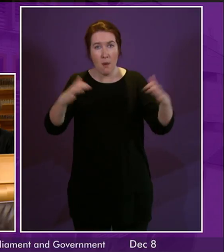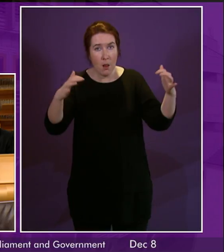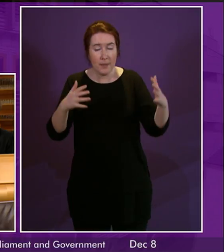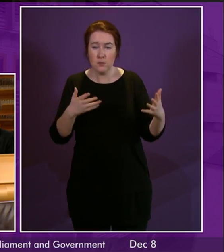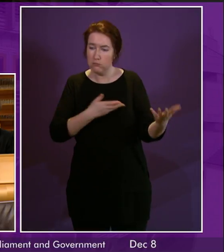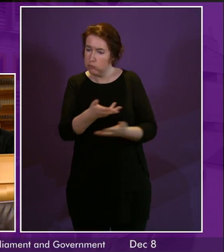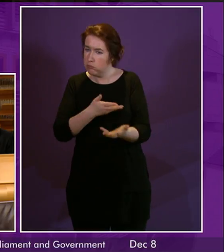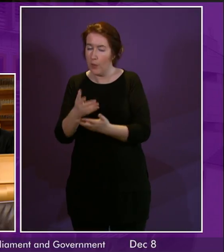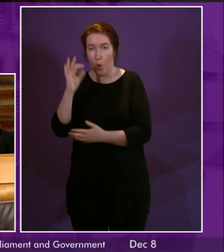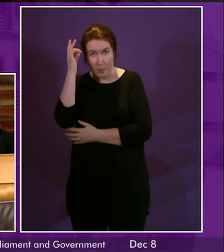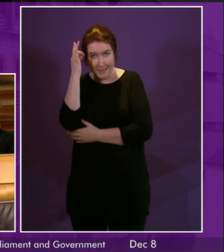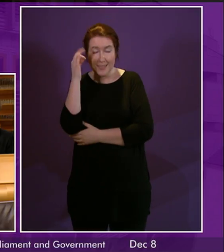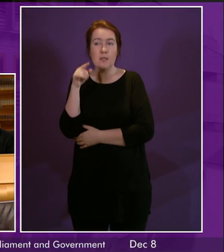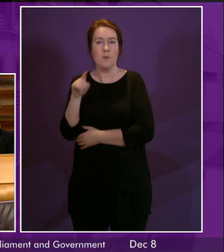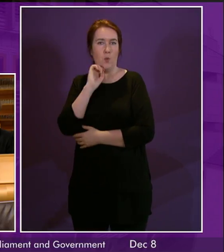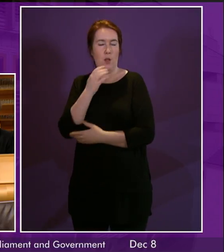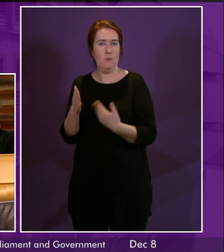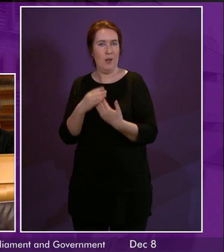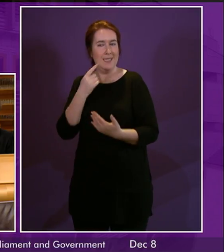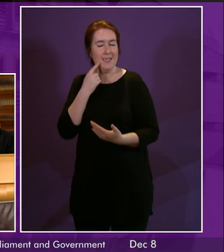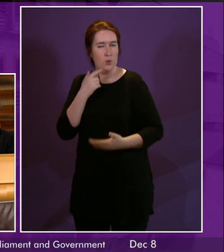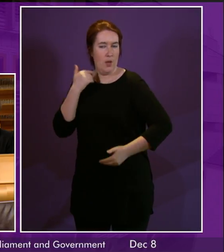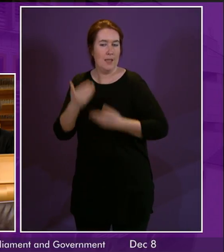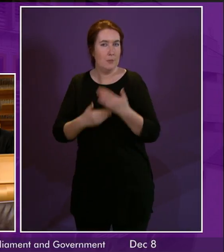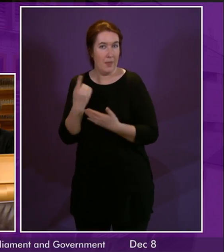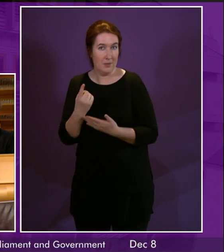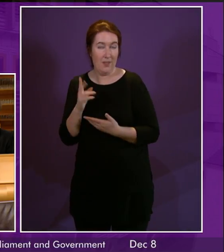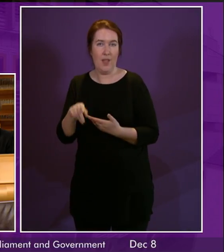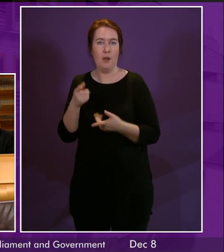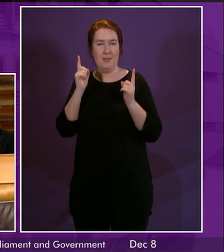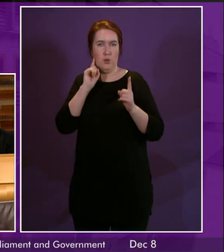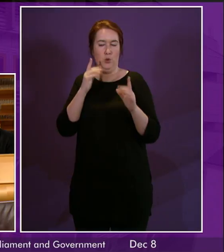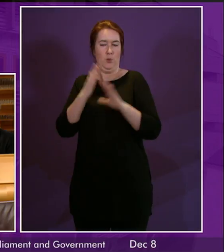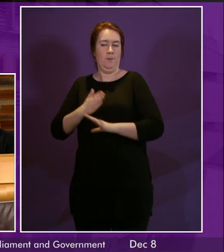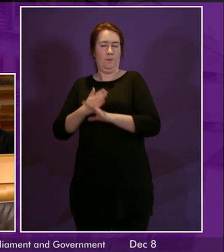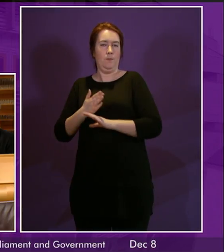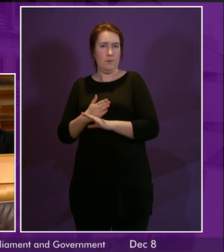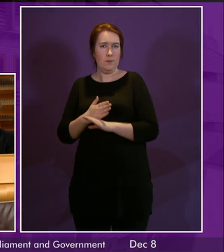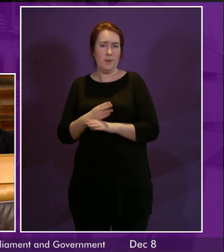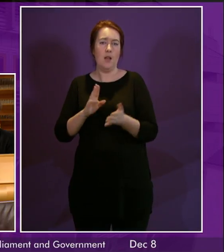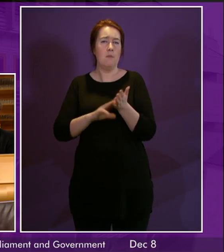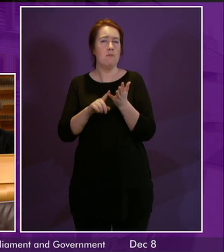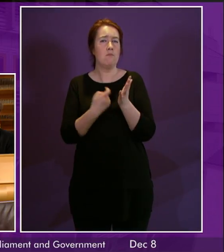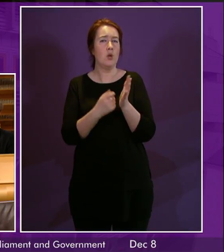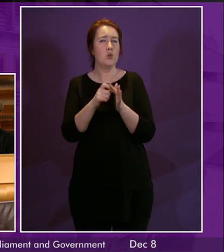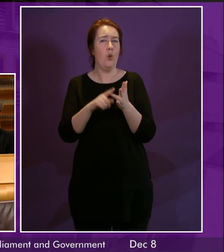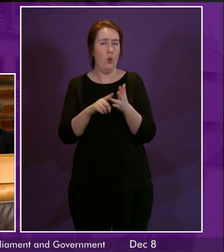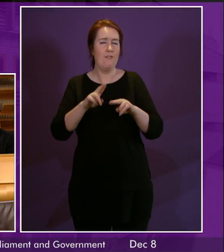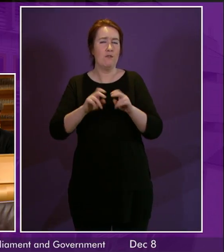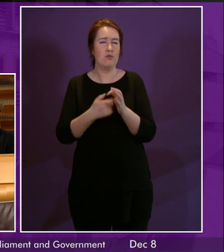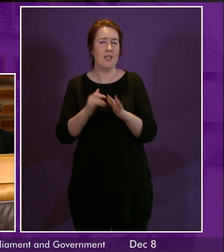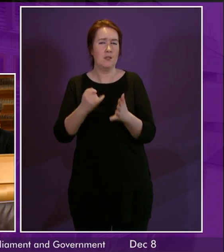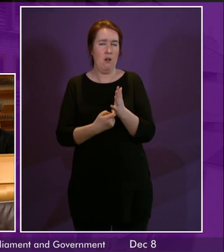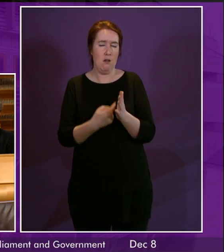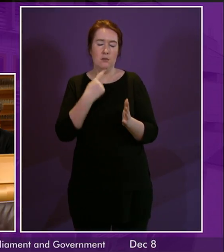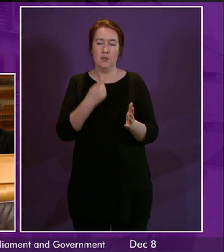and its committees are likely to find it easier to explain themselves than ministers who are not. And as Murdo Fraser mentioned a few moments ago, the row we had a